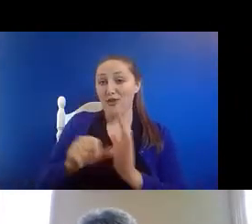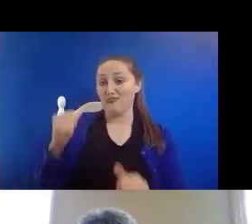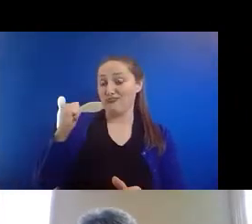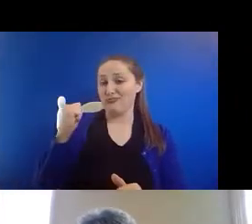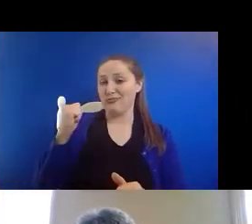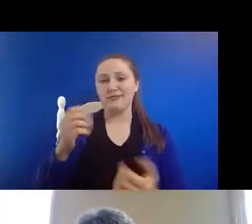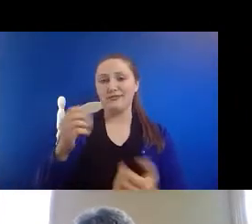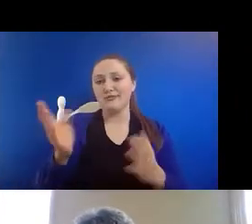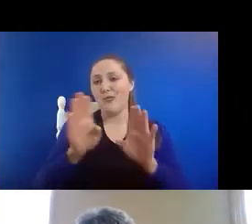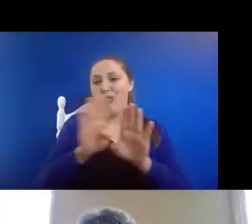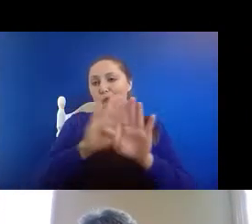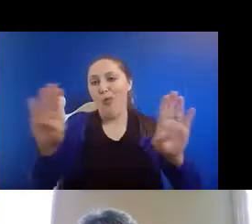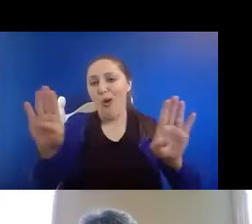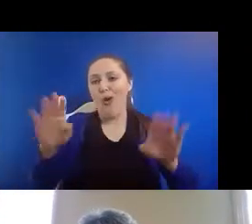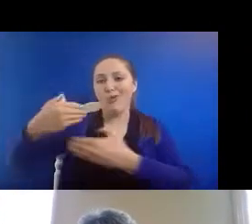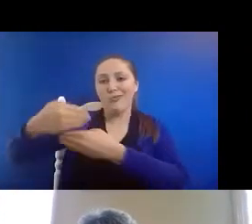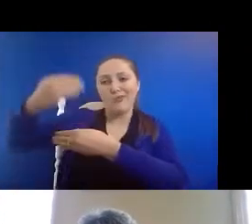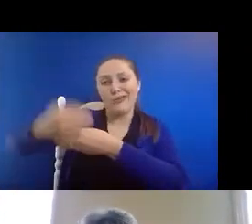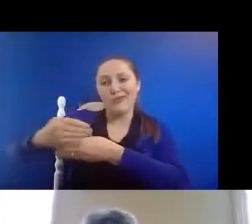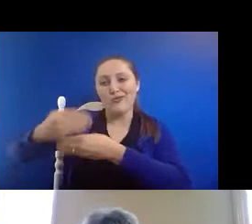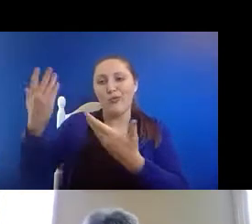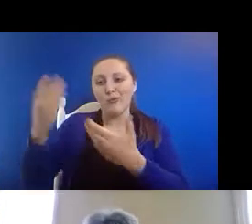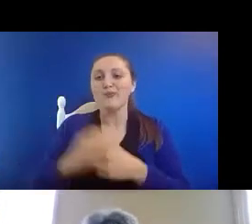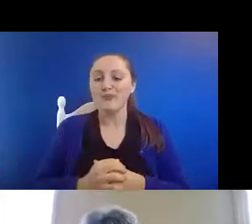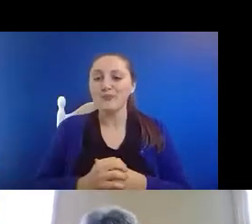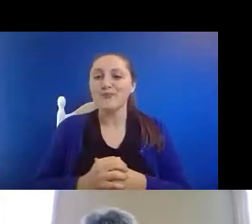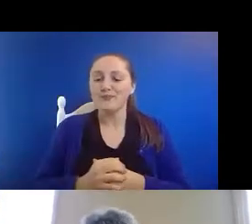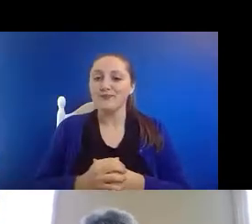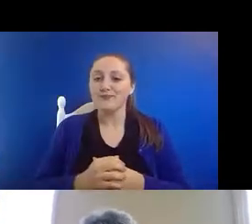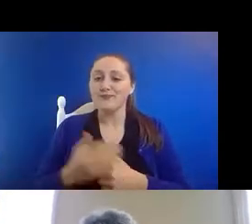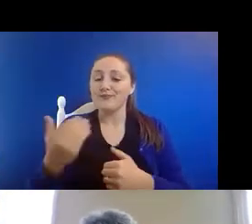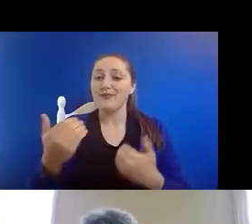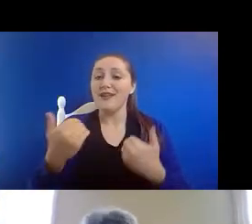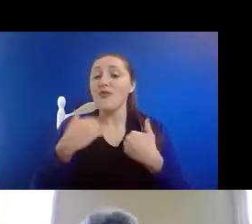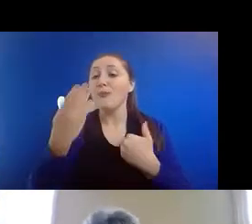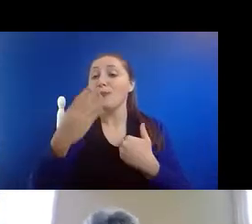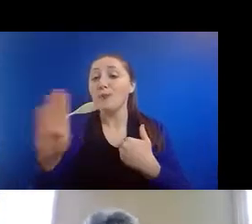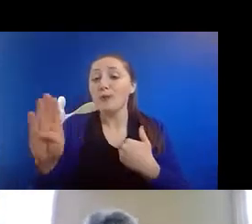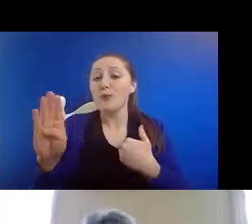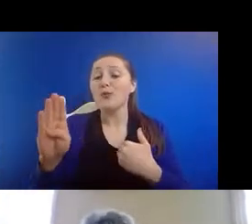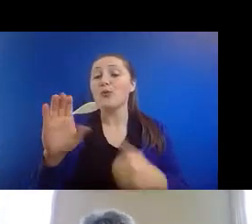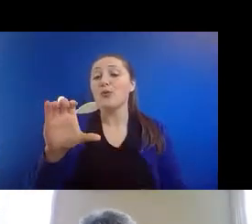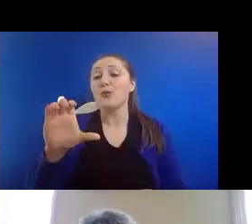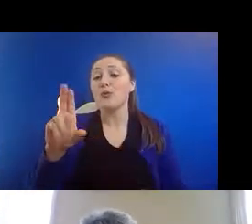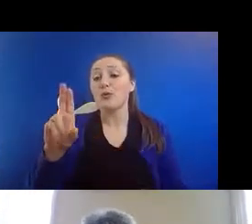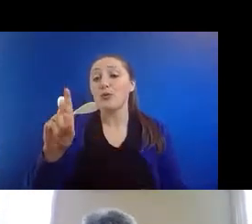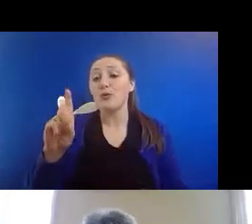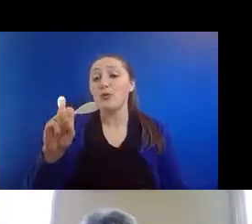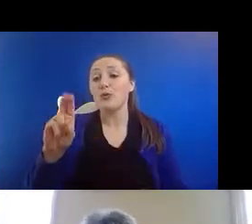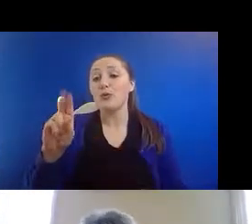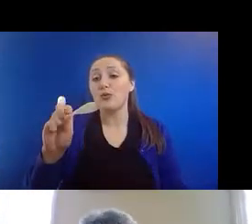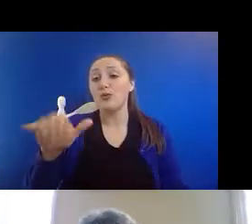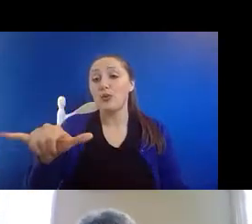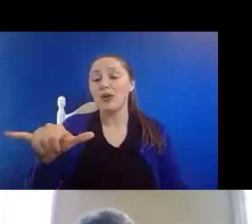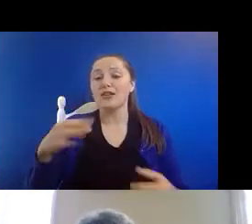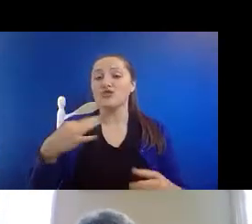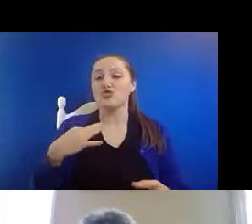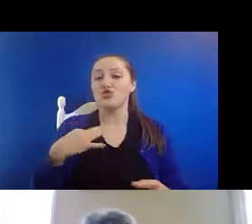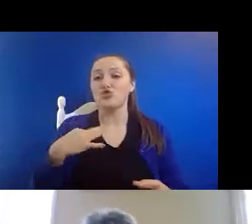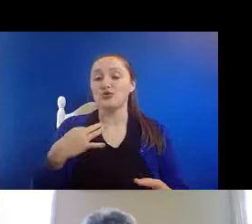blank wall and a window and wearing a blue corduroy shirt. I want to talk to you today